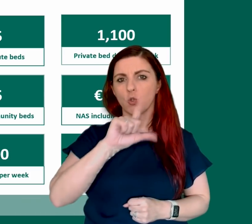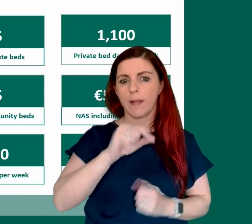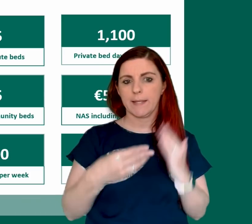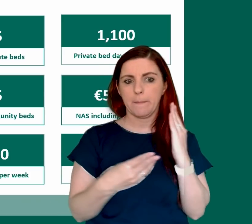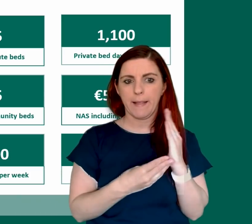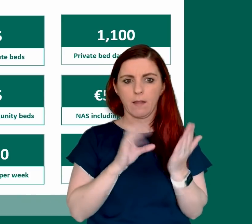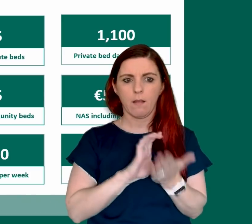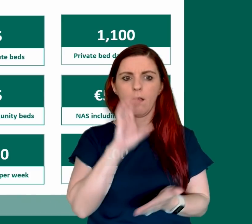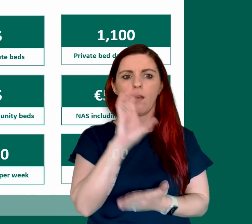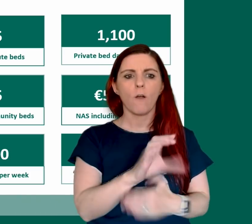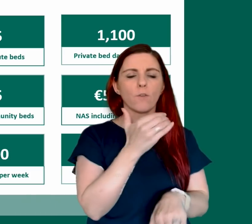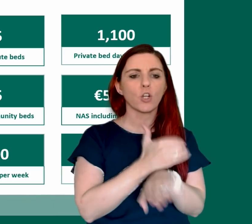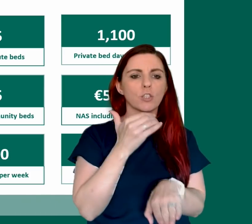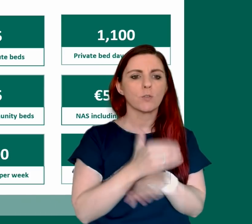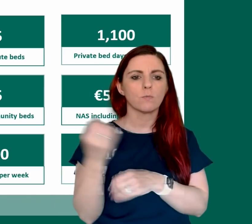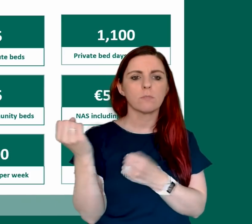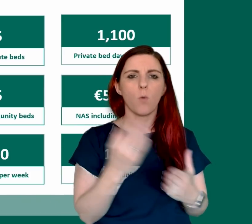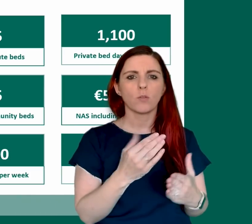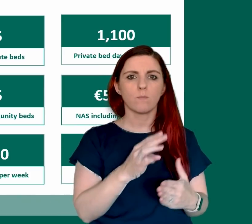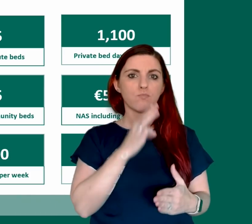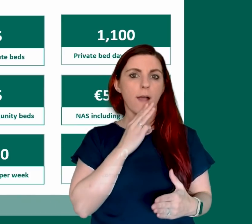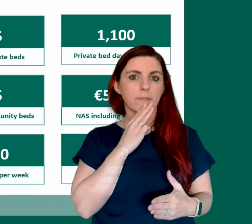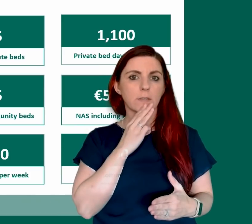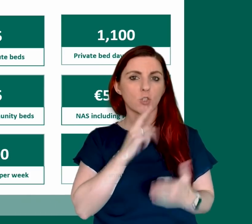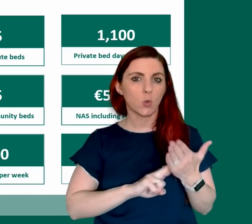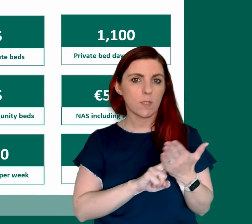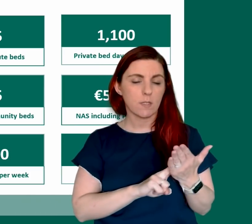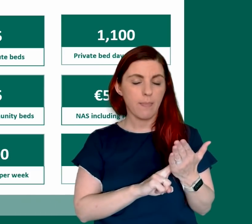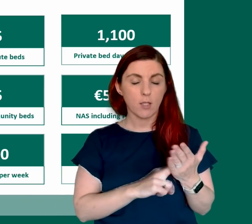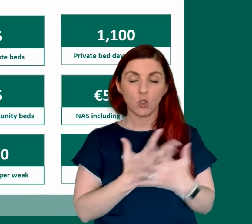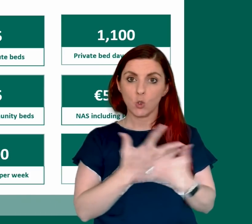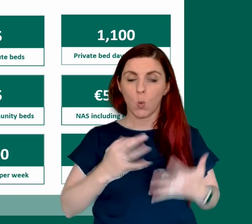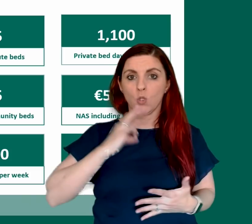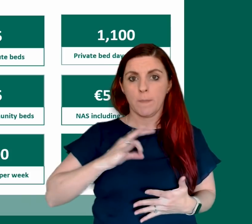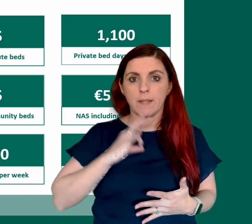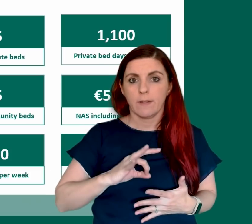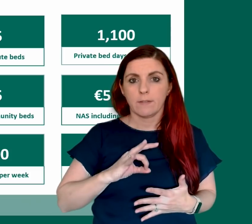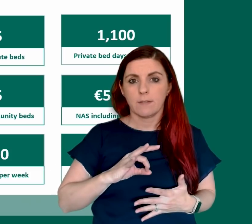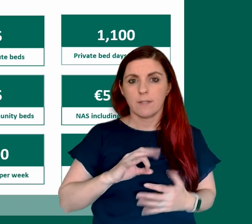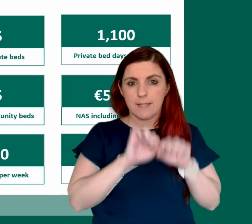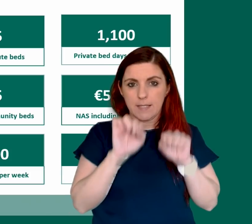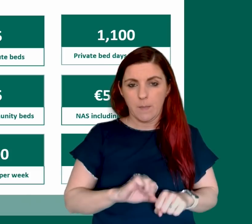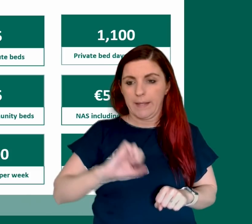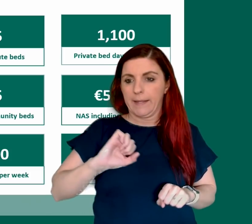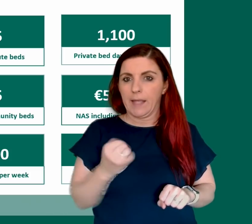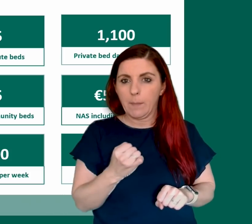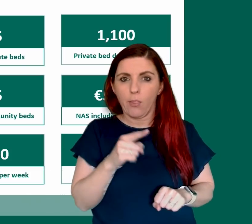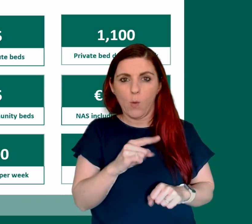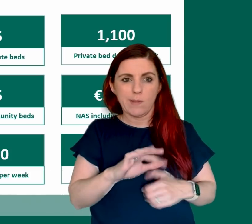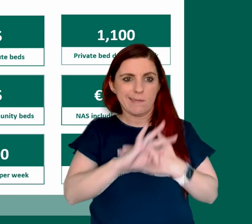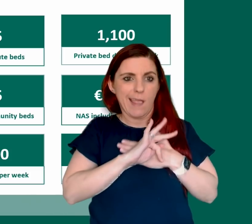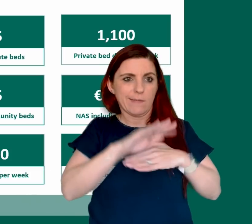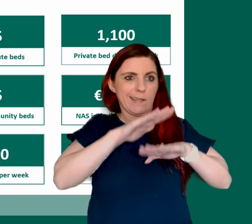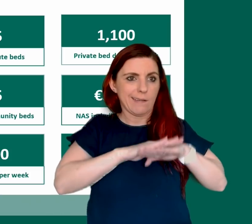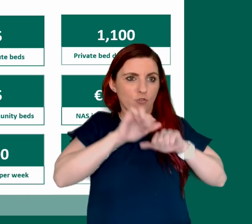in terms of continuing to support private capacity. That has been proven to be hugely beneficial to us as a system in terms of keeping those safety net agreements